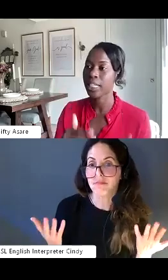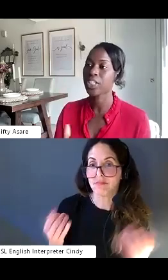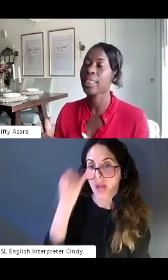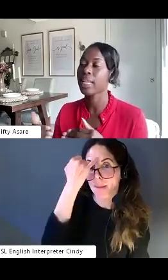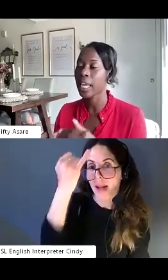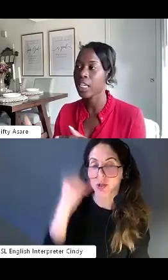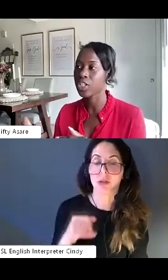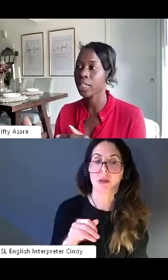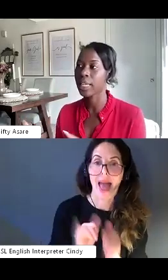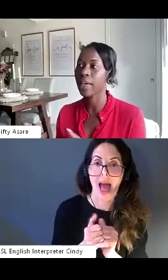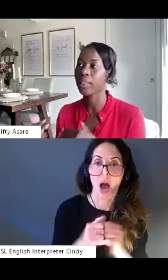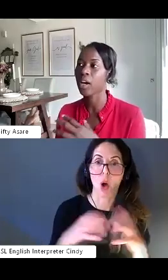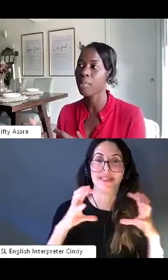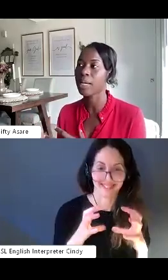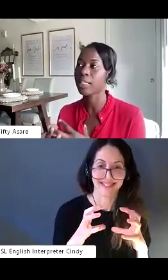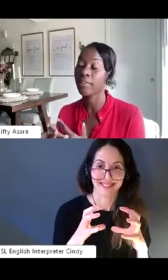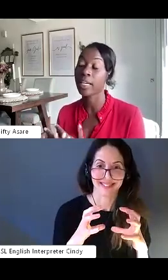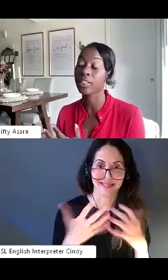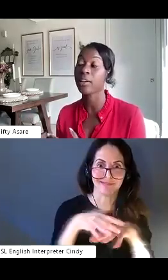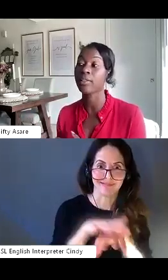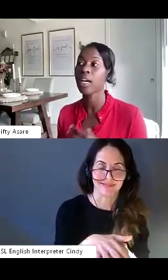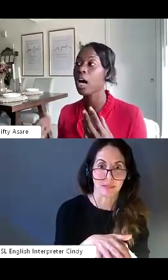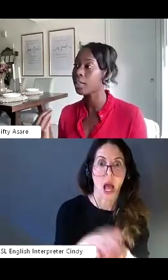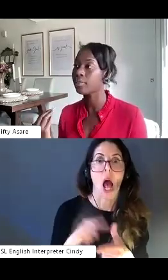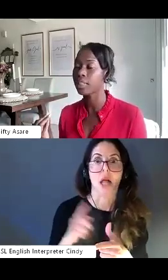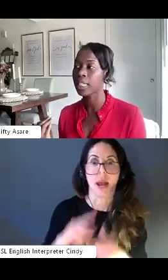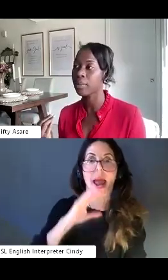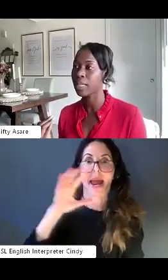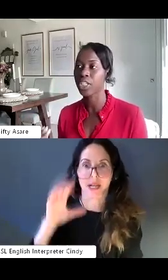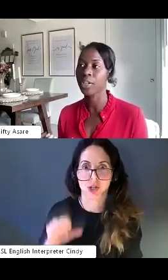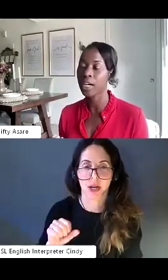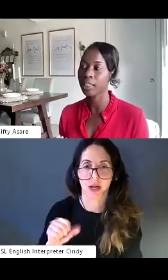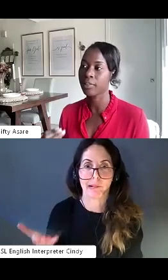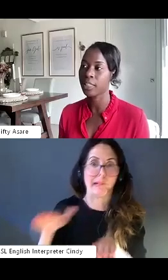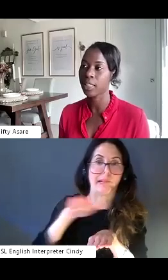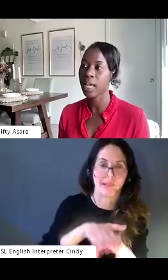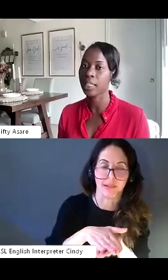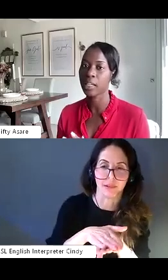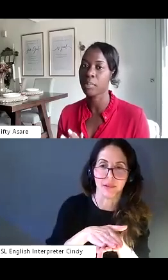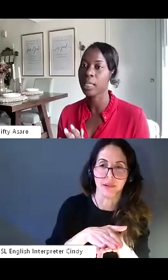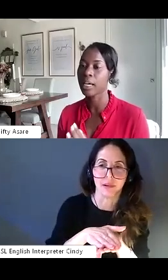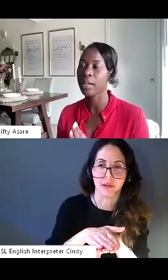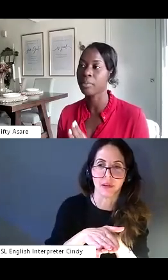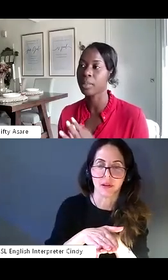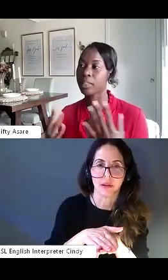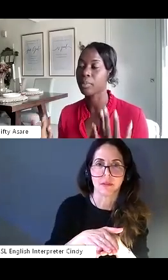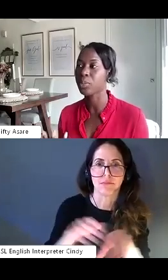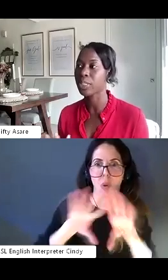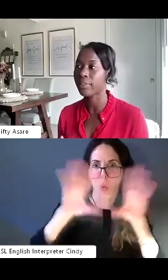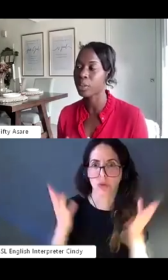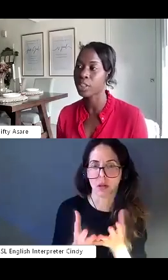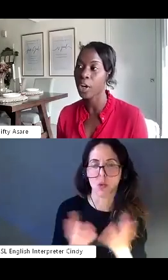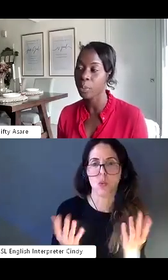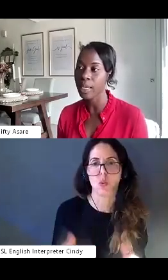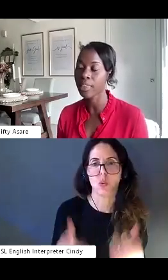this intersection and then aging and having the compounded effects of dementia or cognitive decline could make this much